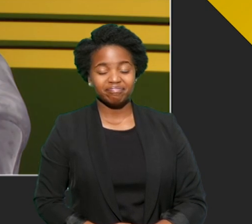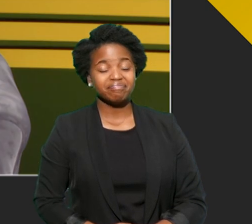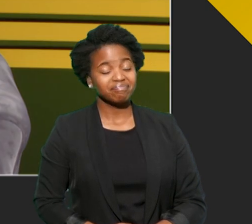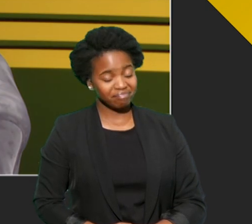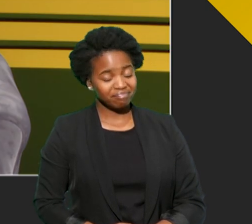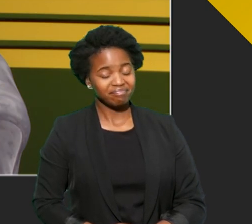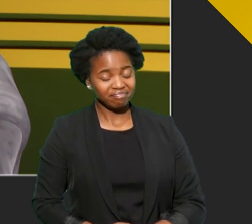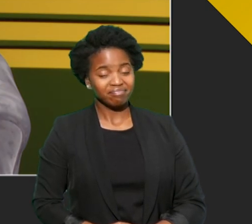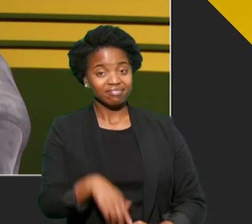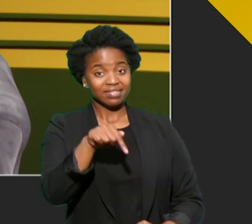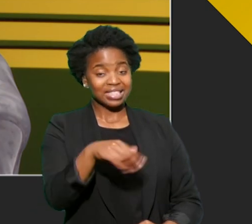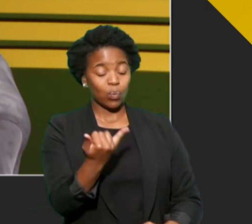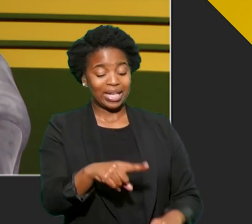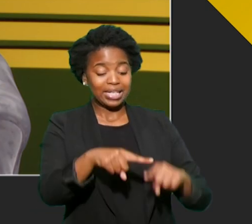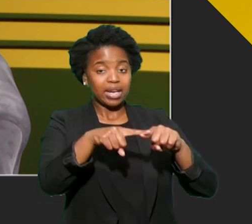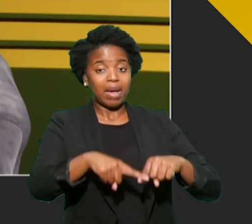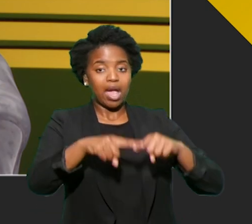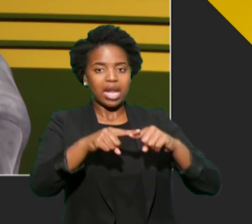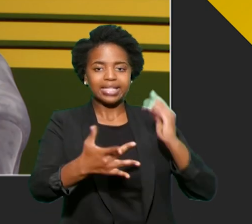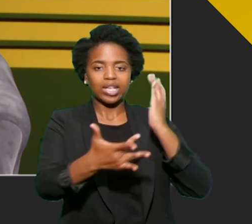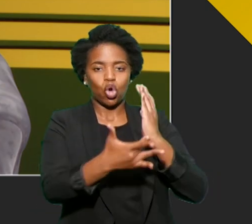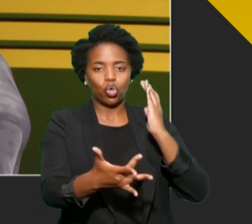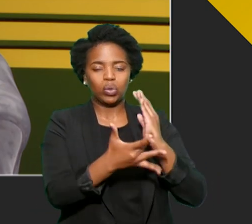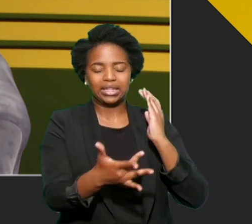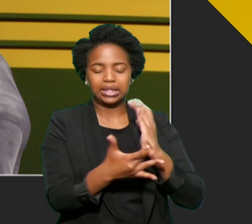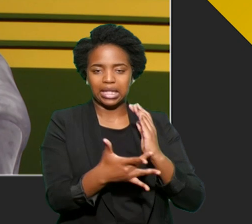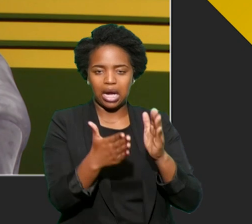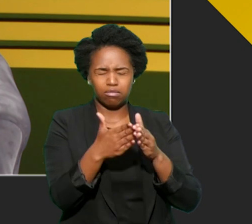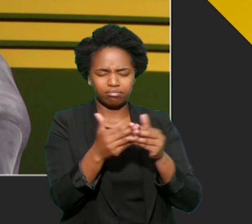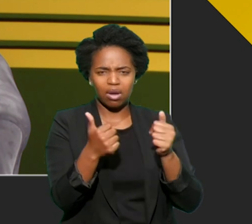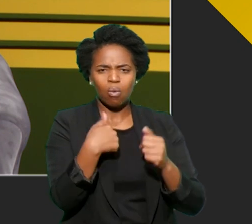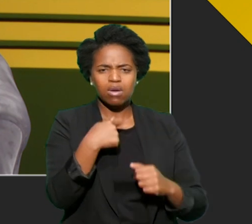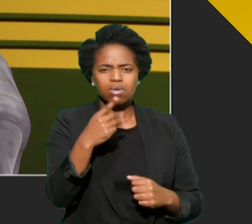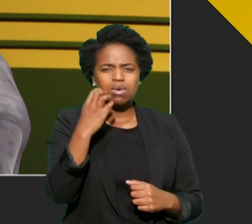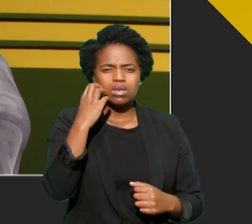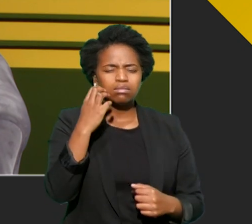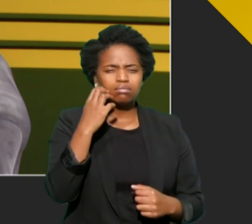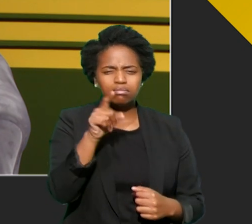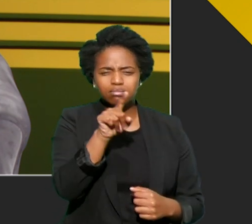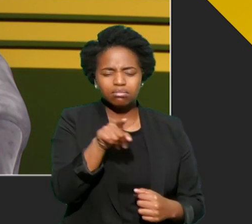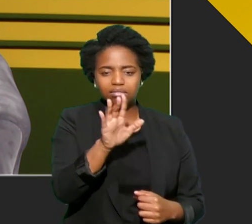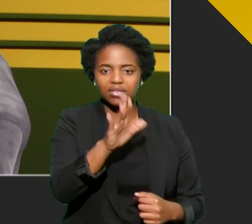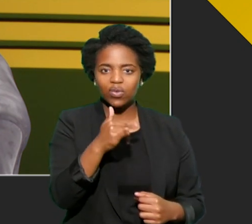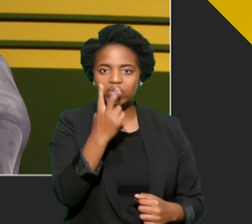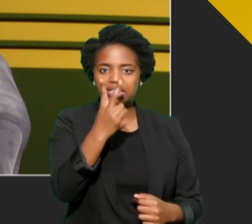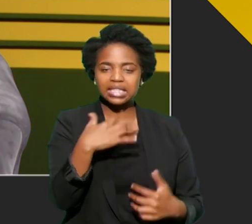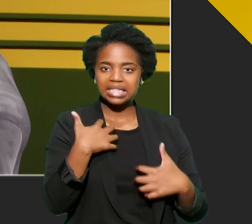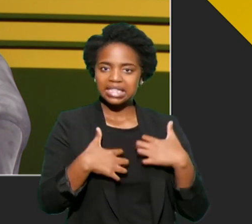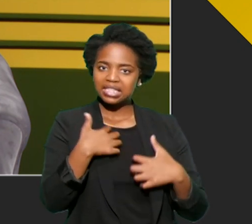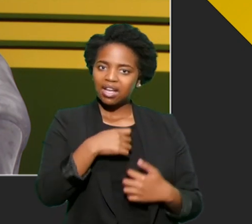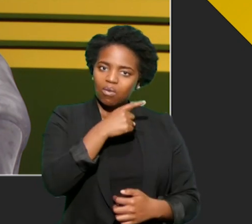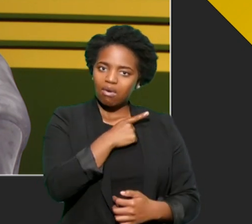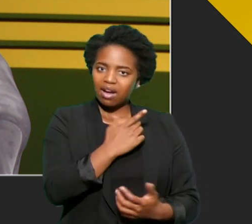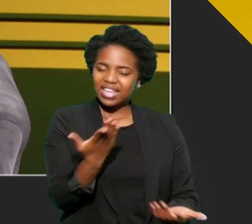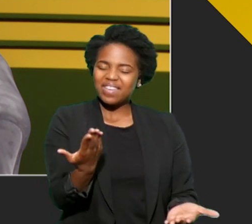In an age where we really are dependent on technology and the speed of the internet, you're just watching that insert, you get excited because you're like,